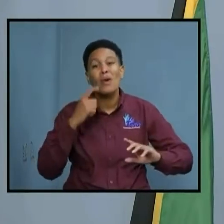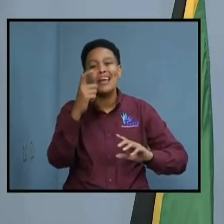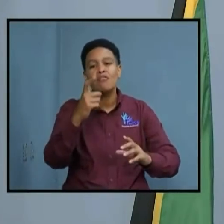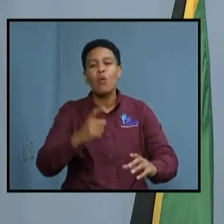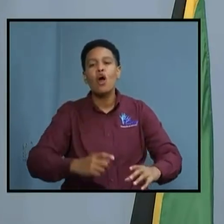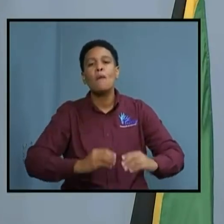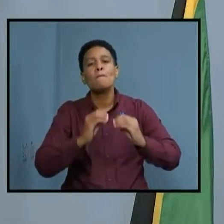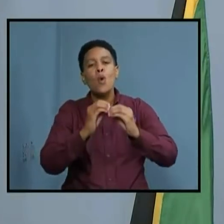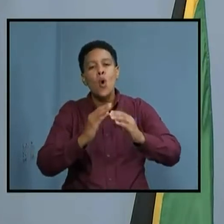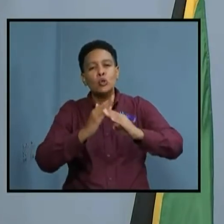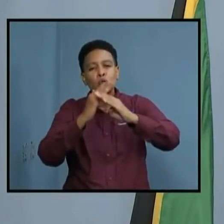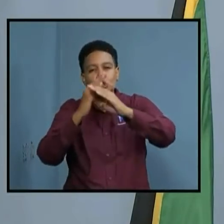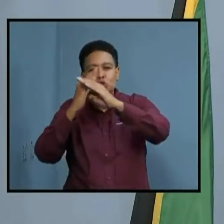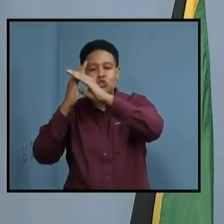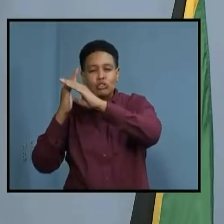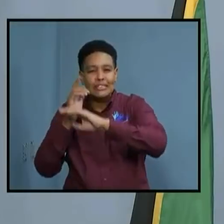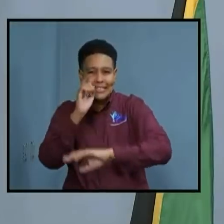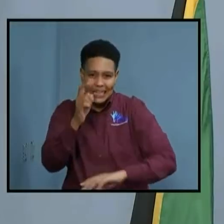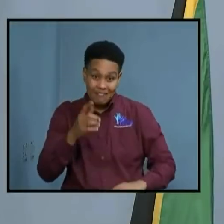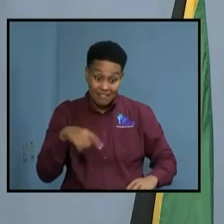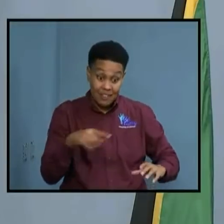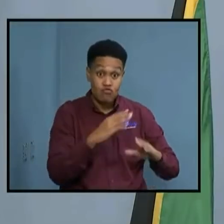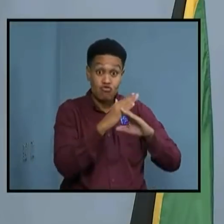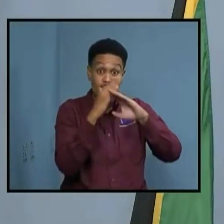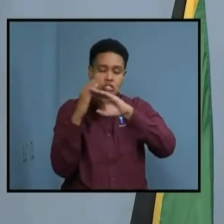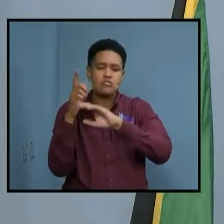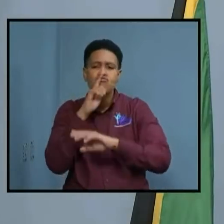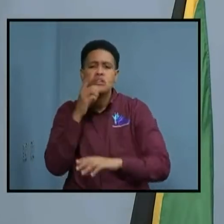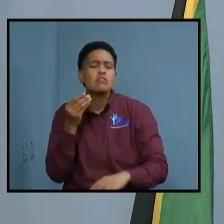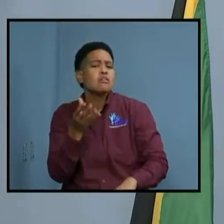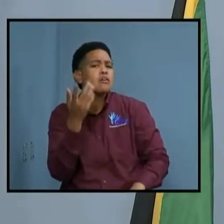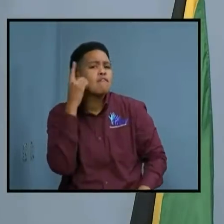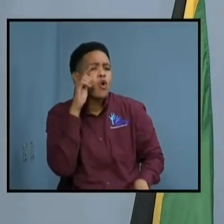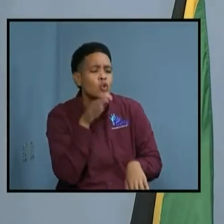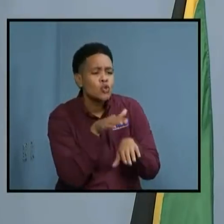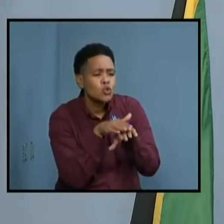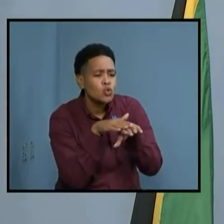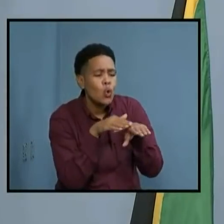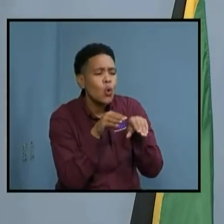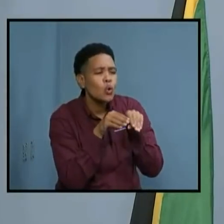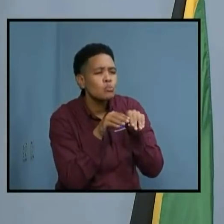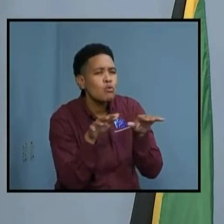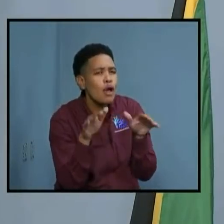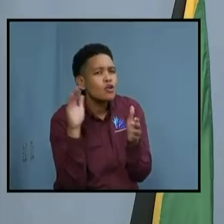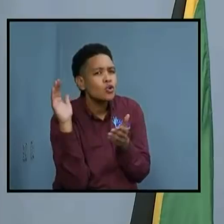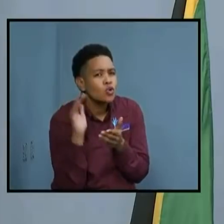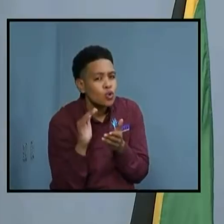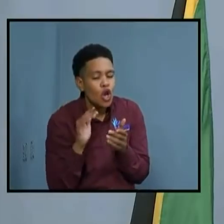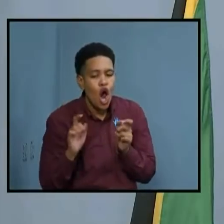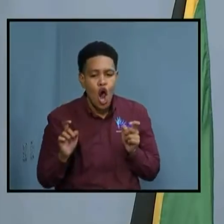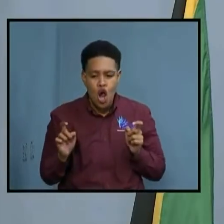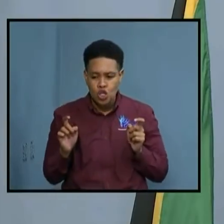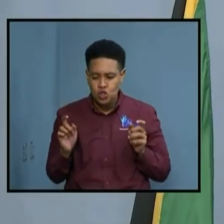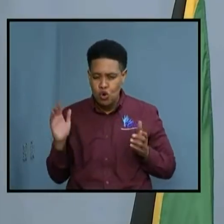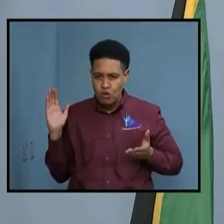measures, and these tighter measures are designed to slow the spread, to bring it back under